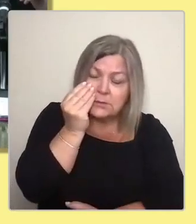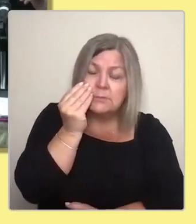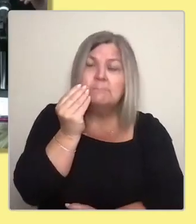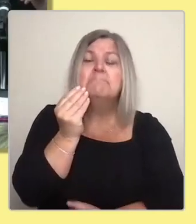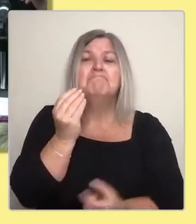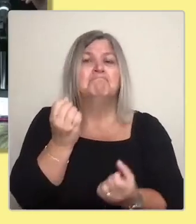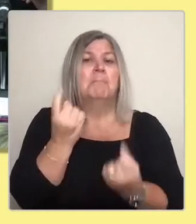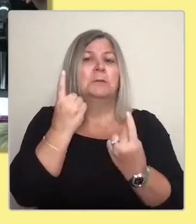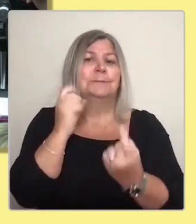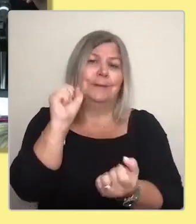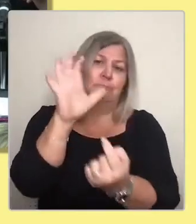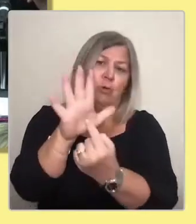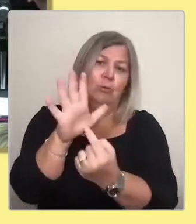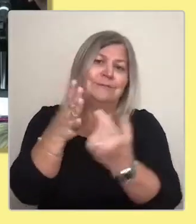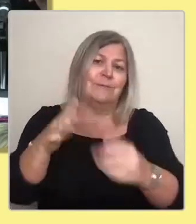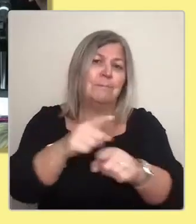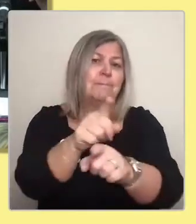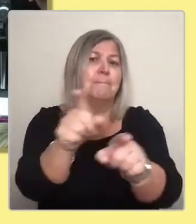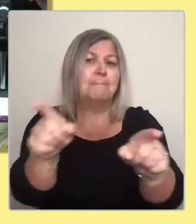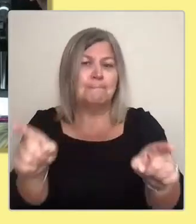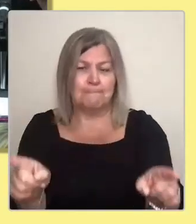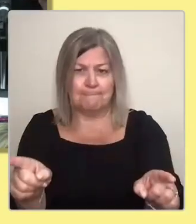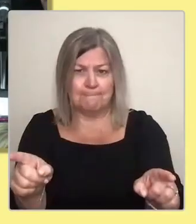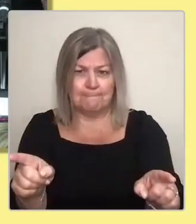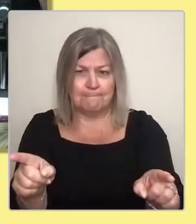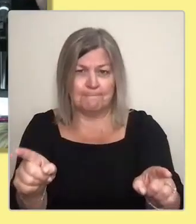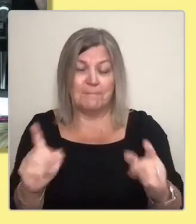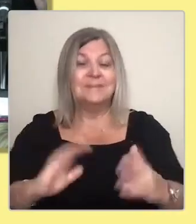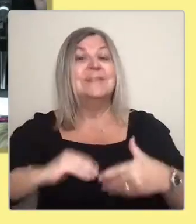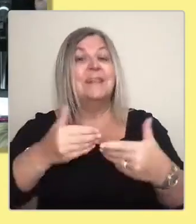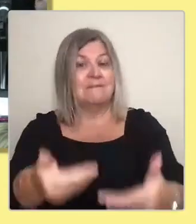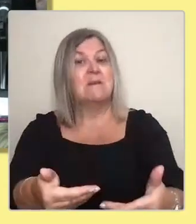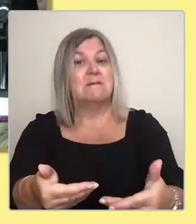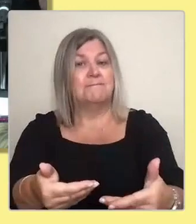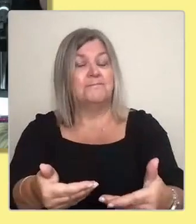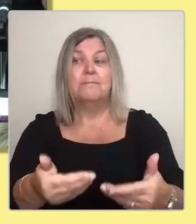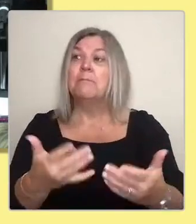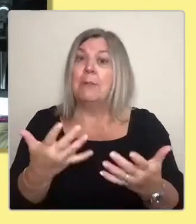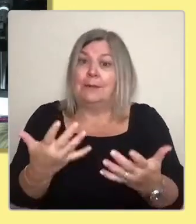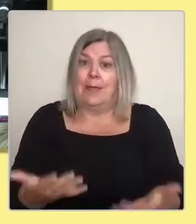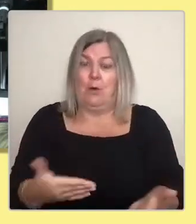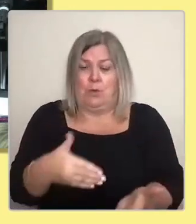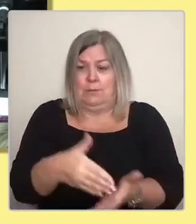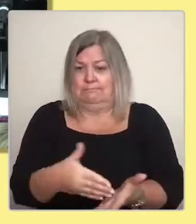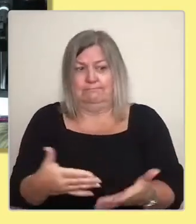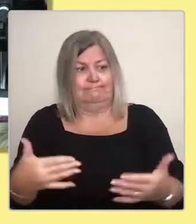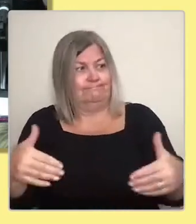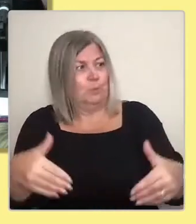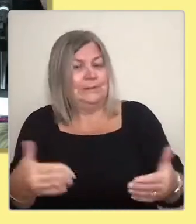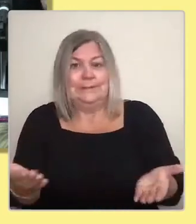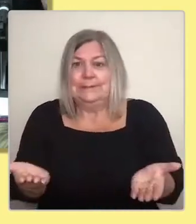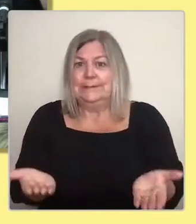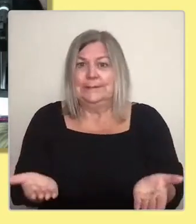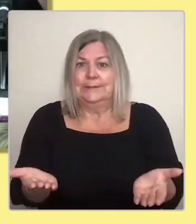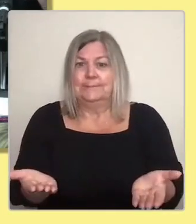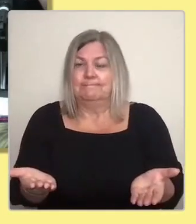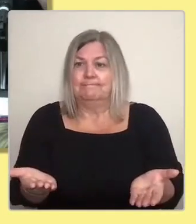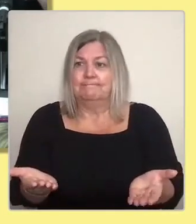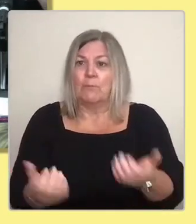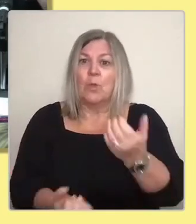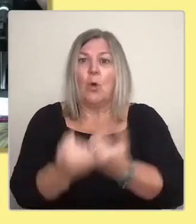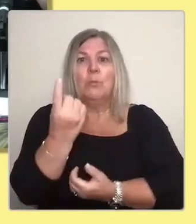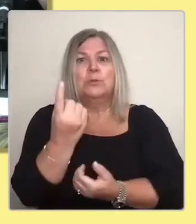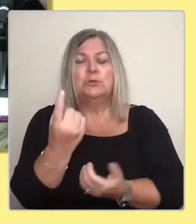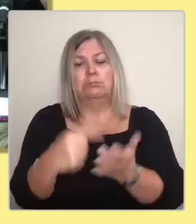we're here at a crossroads as a party, as a country, as a movement, with the opportunity to reflect once again what